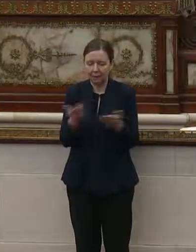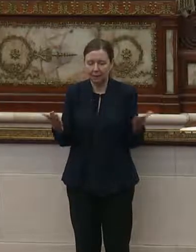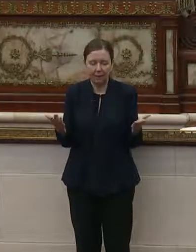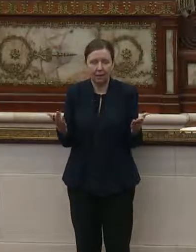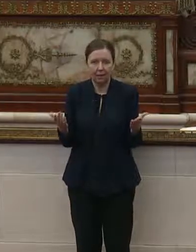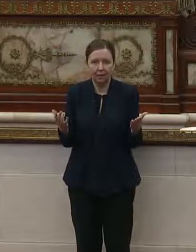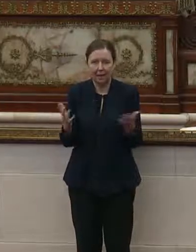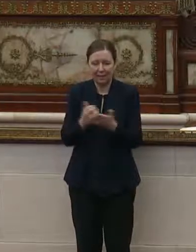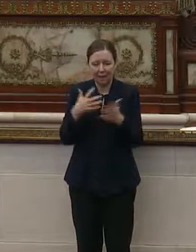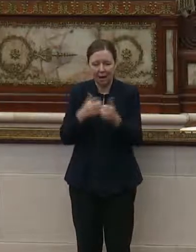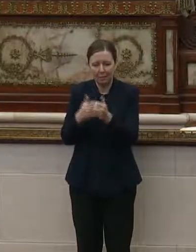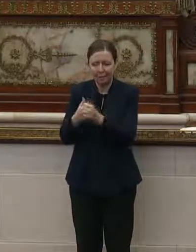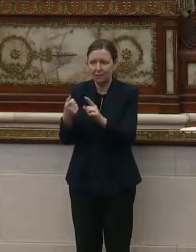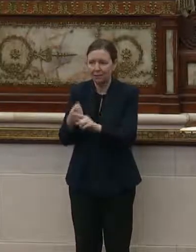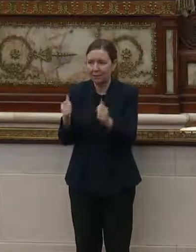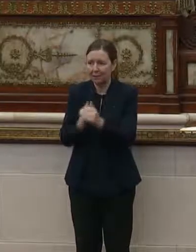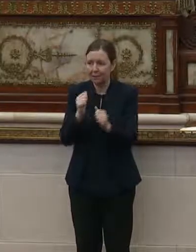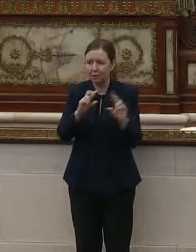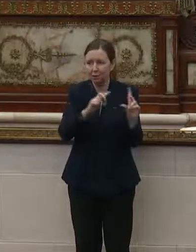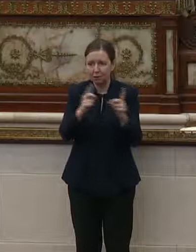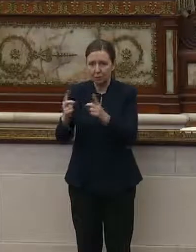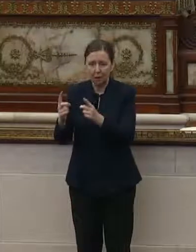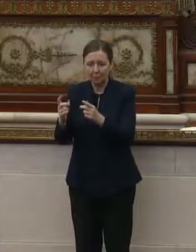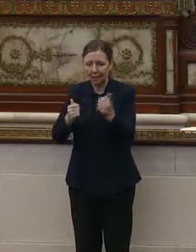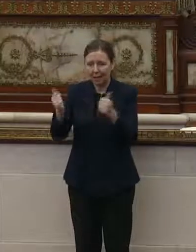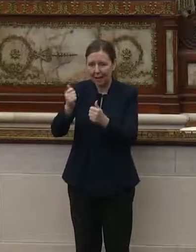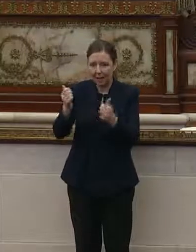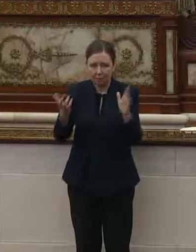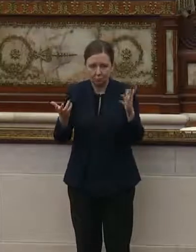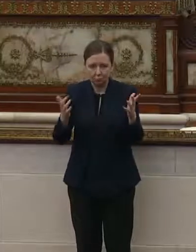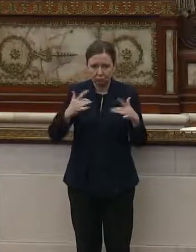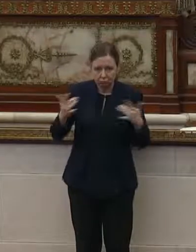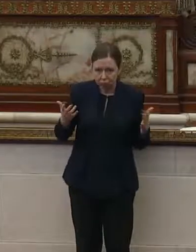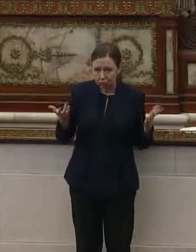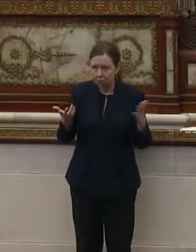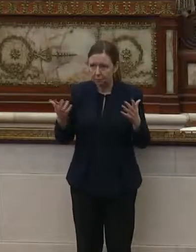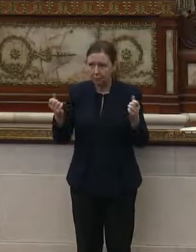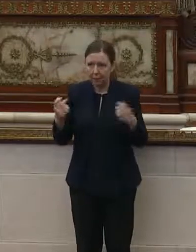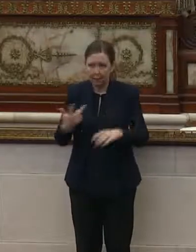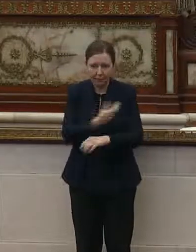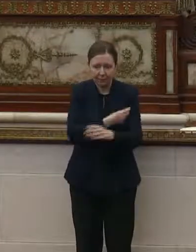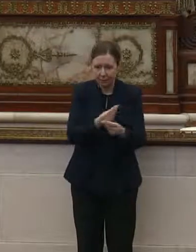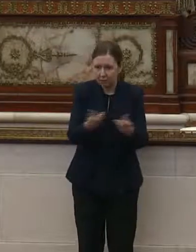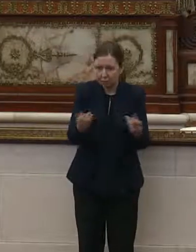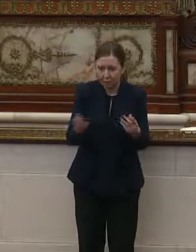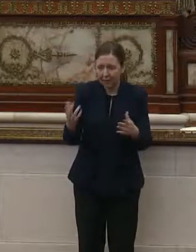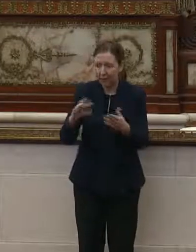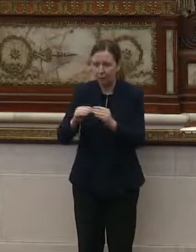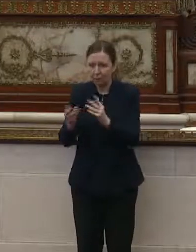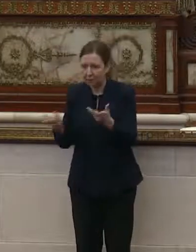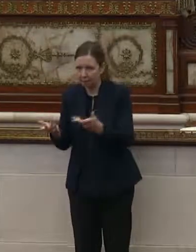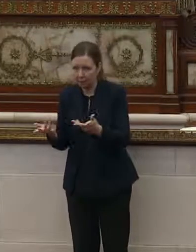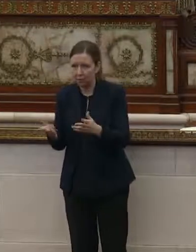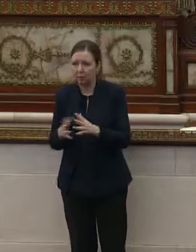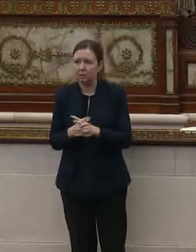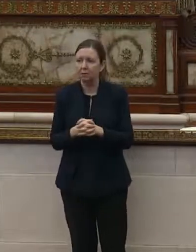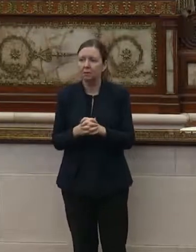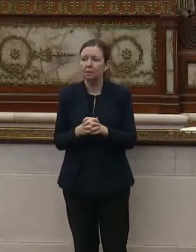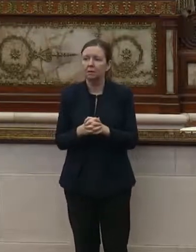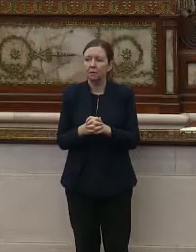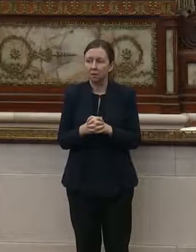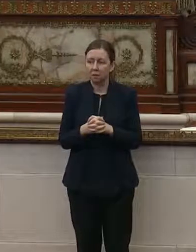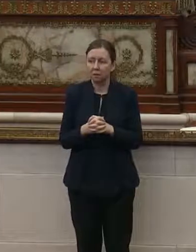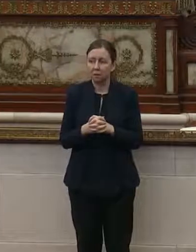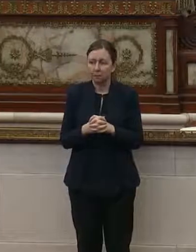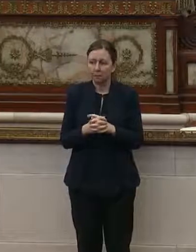get updates from each department head and say, let me know where we're at, how many vaccines are going out, what's the numbers, right? Are